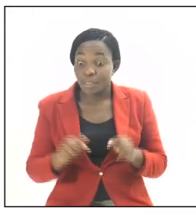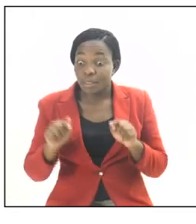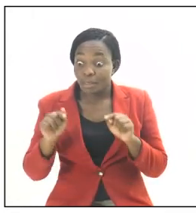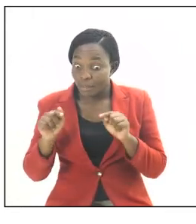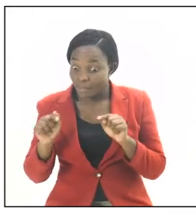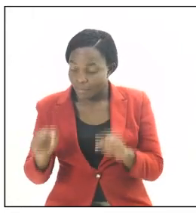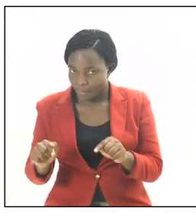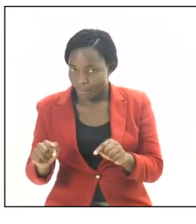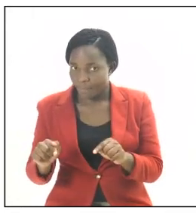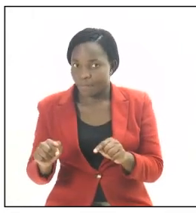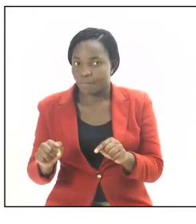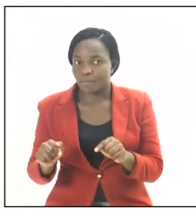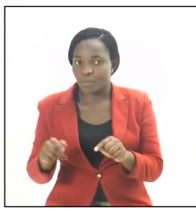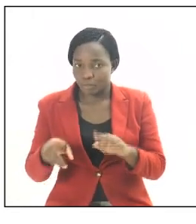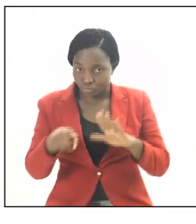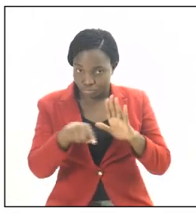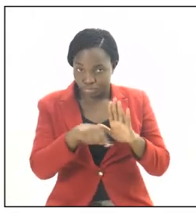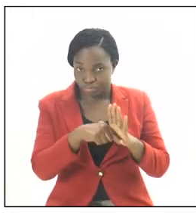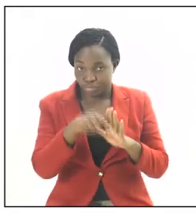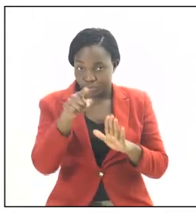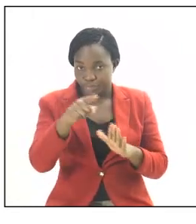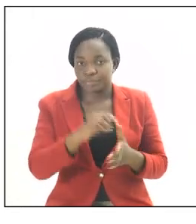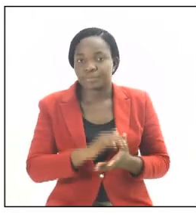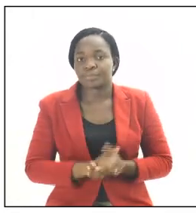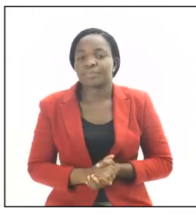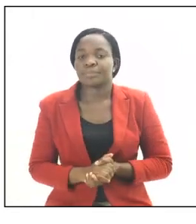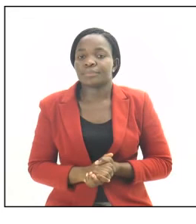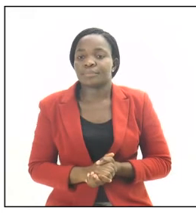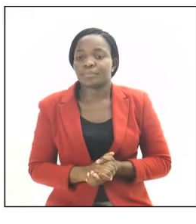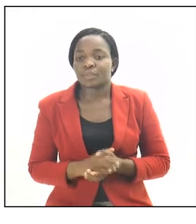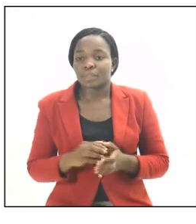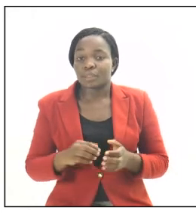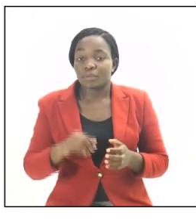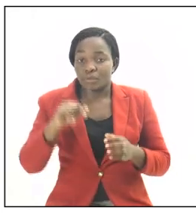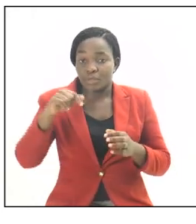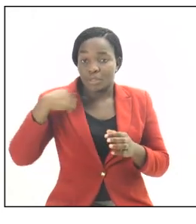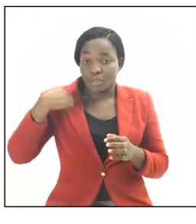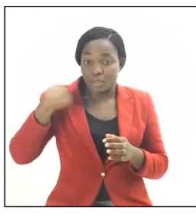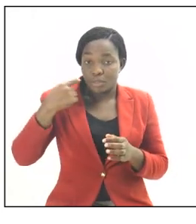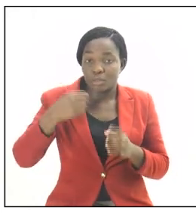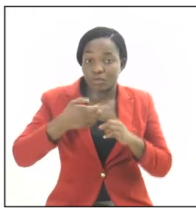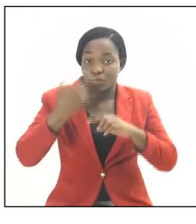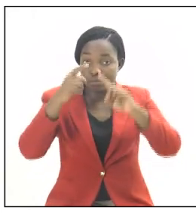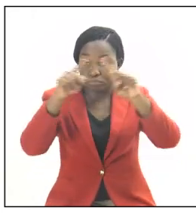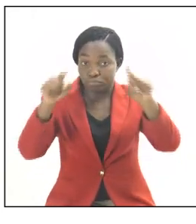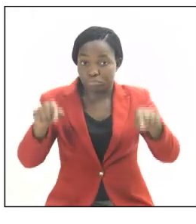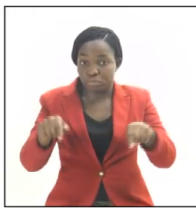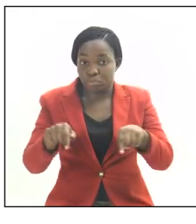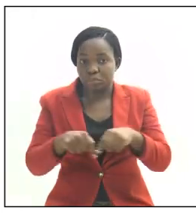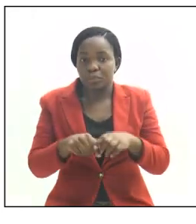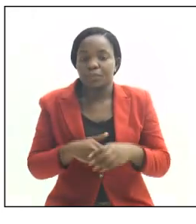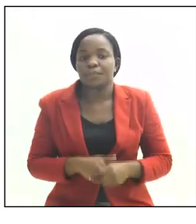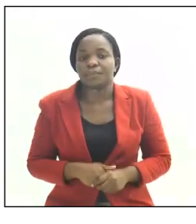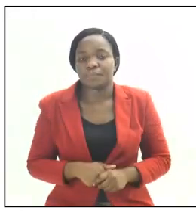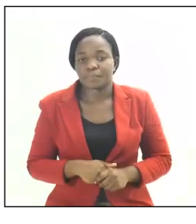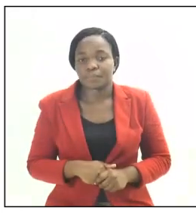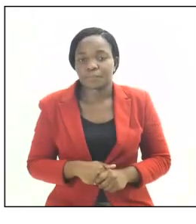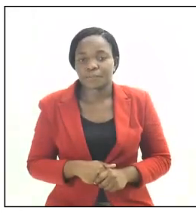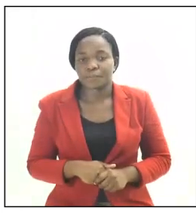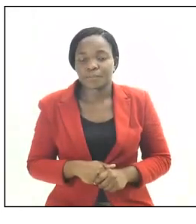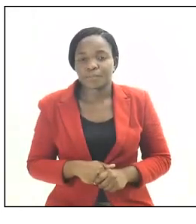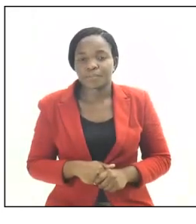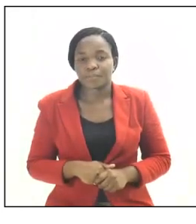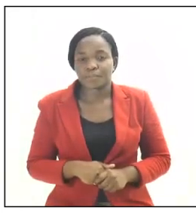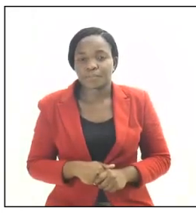we do the subtraction of the white shapes from the area of the rectangle to find the shaded area.